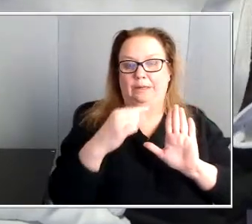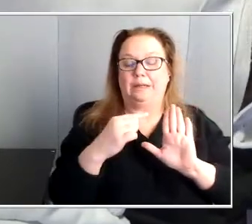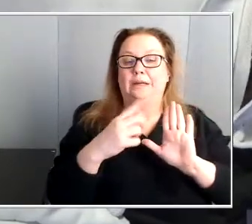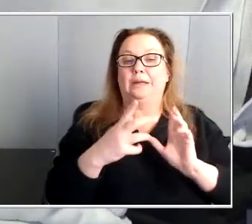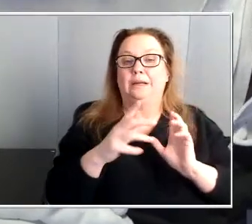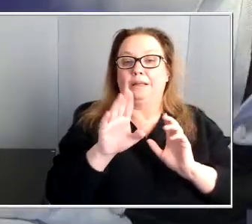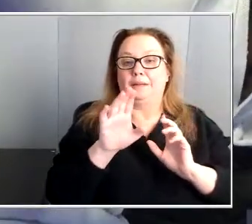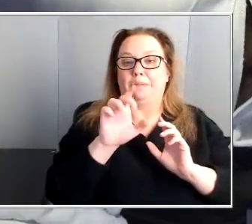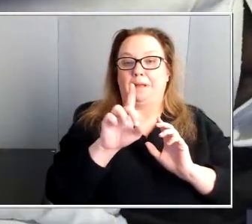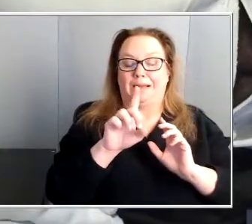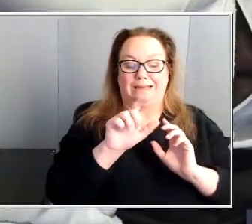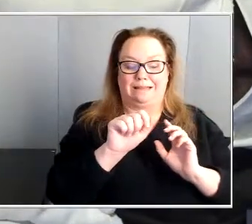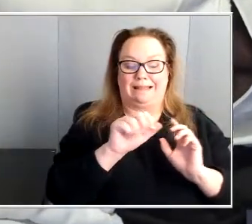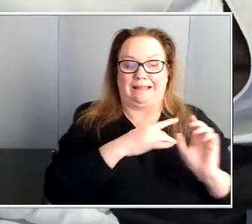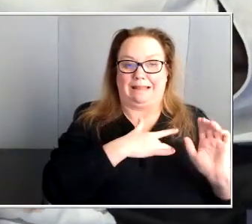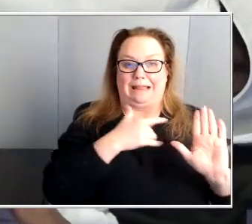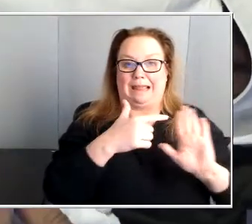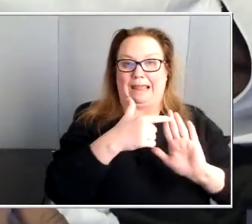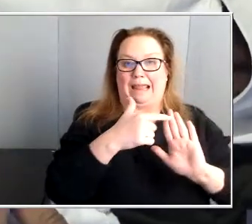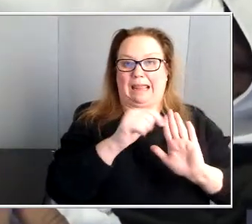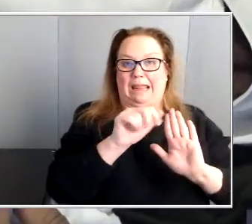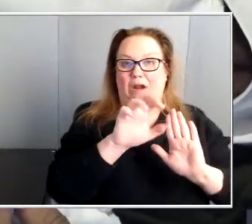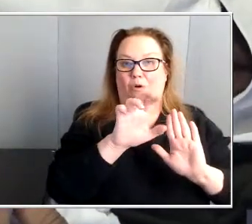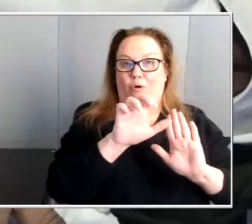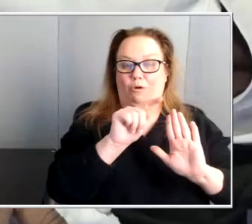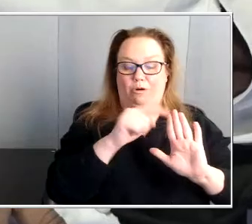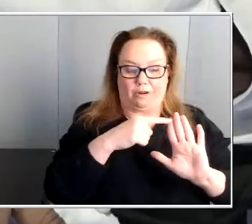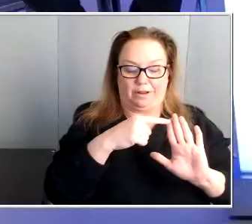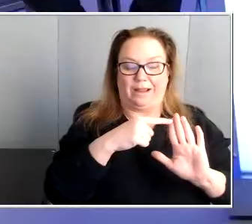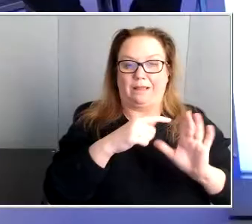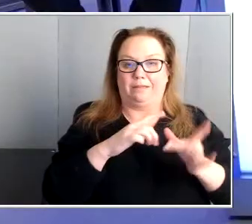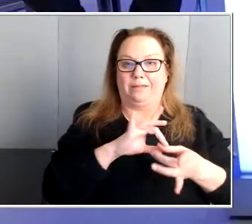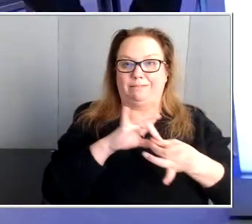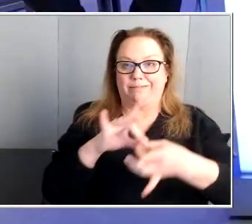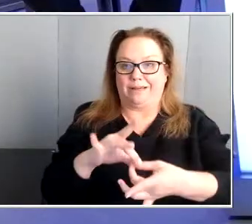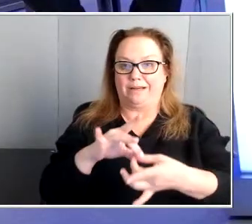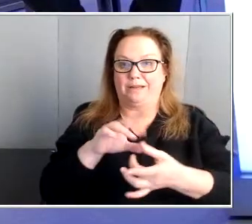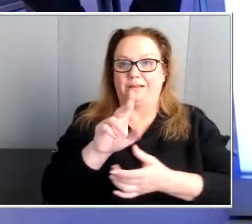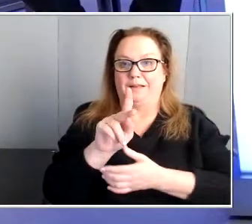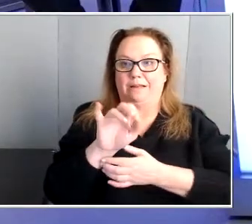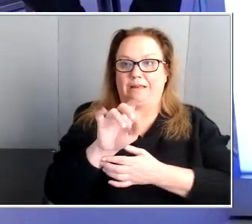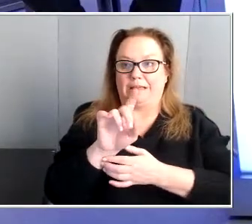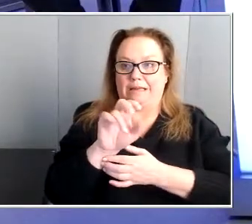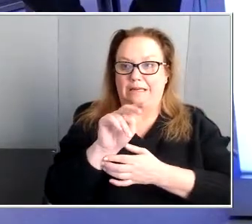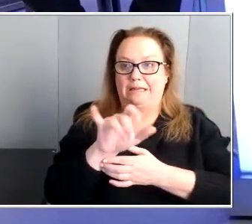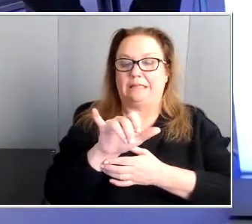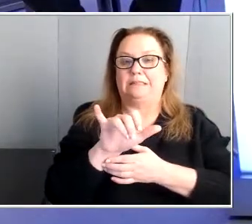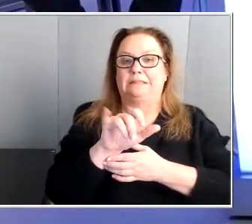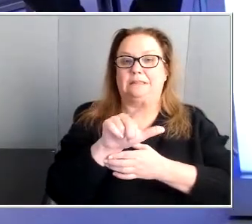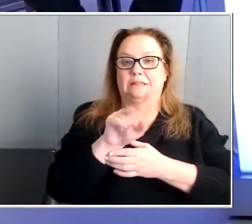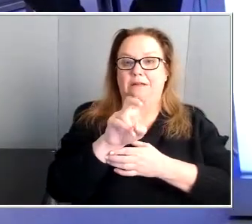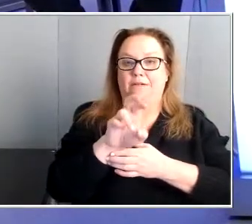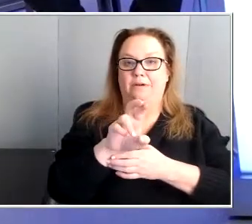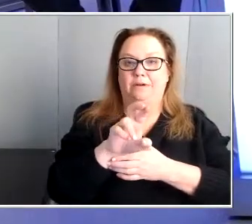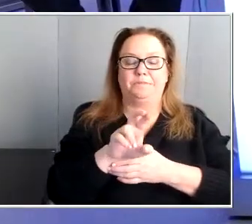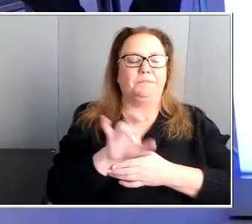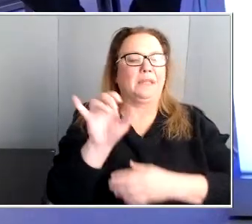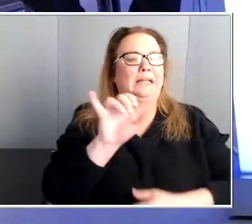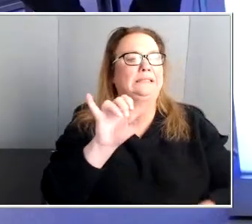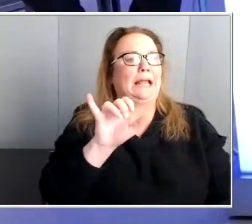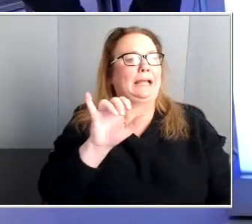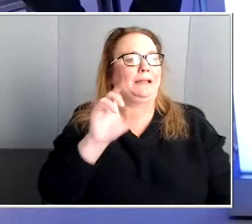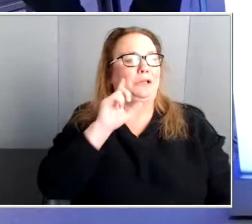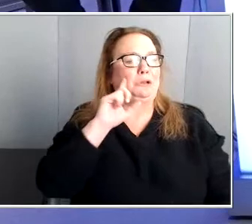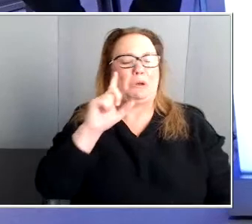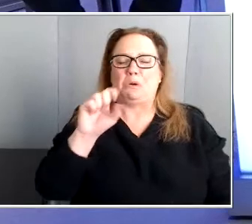the aorta and then to the kidneys, heart, and all other. So let me get this straight. This is basically a sump pump in your chest, is what you're saying to me. It's a